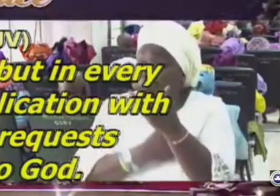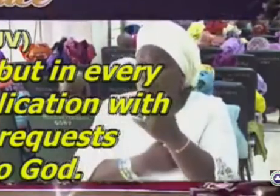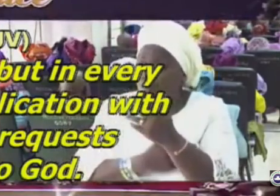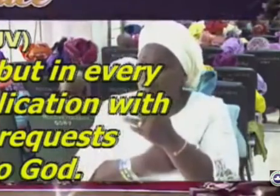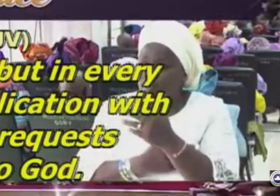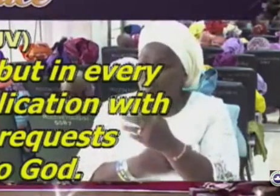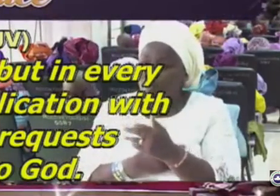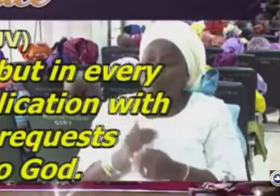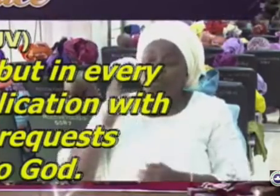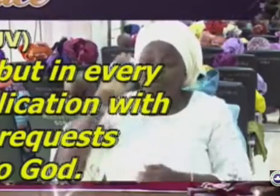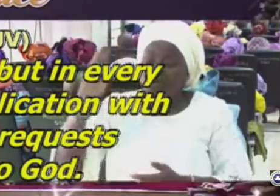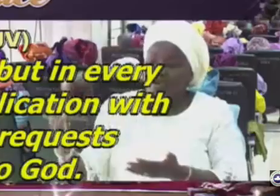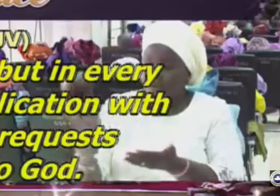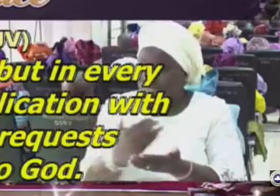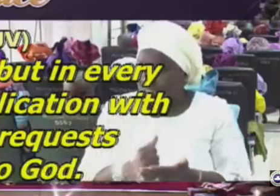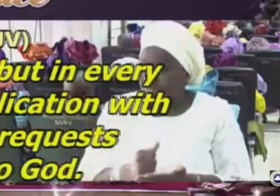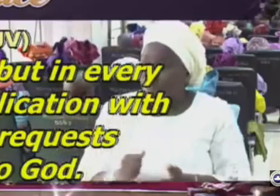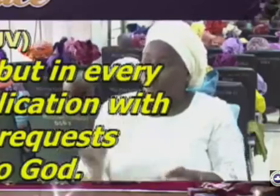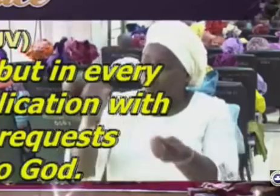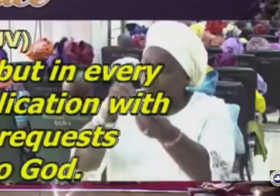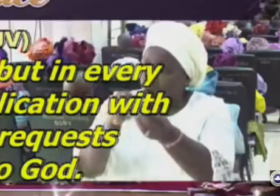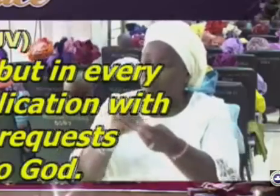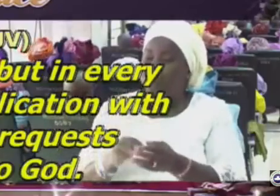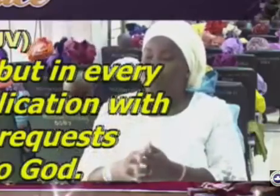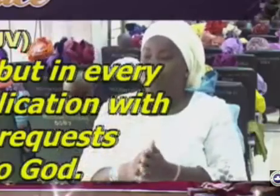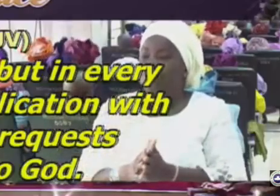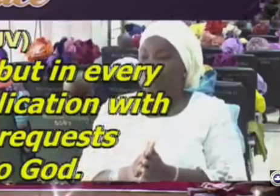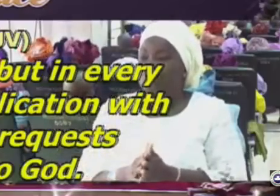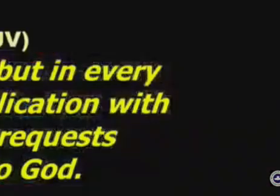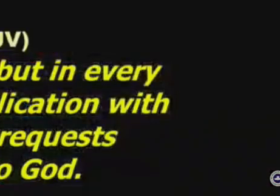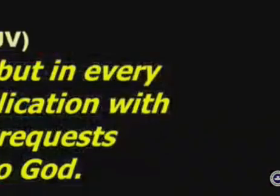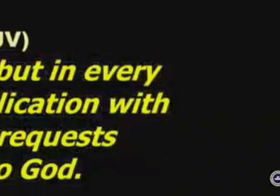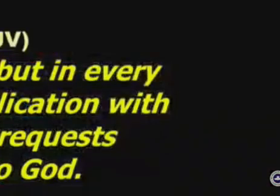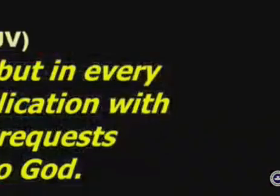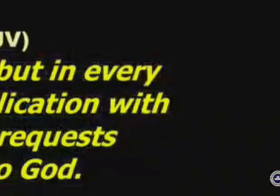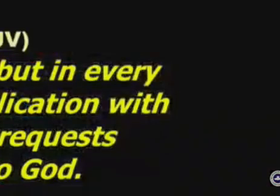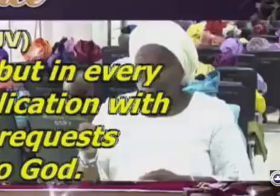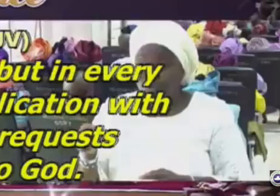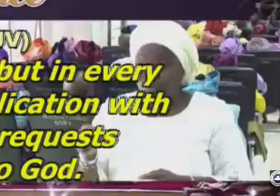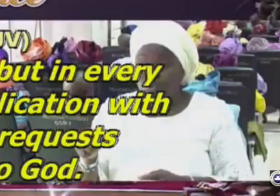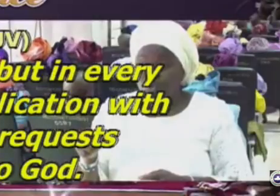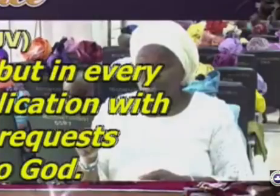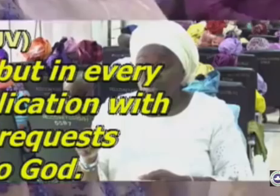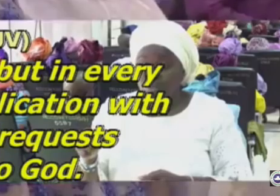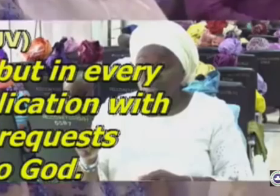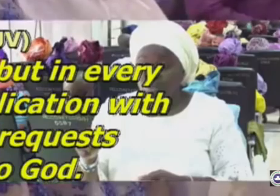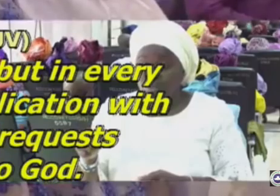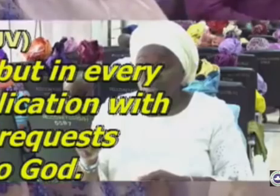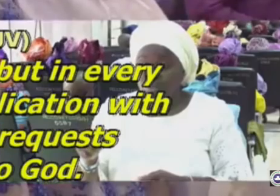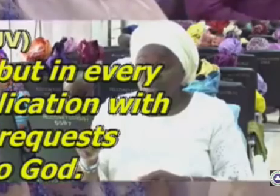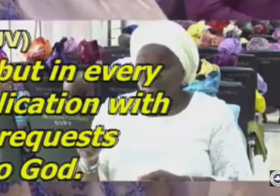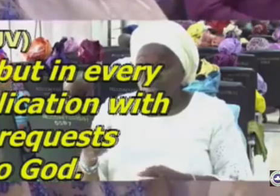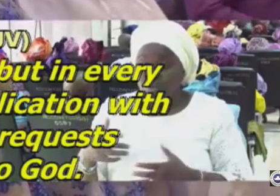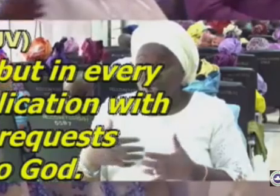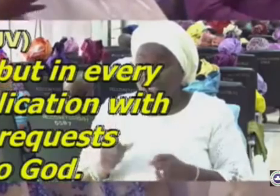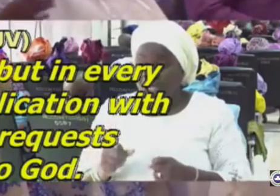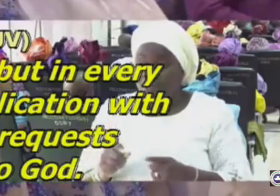thanks, apart from the fact that God commanded it, is that you have good reasons on your